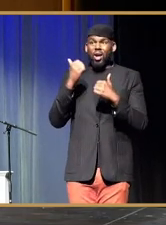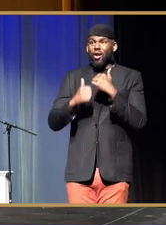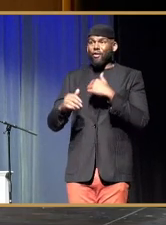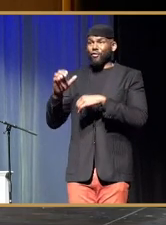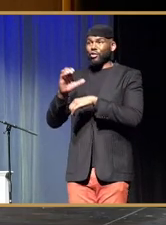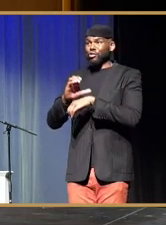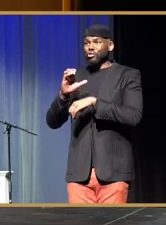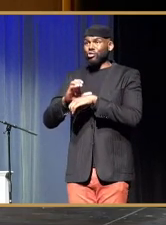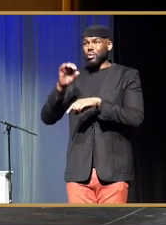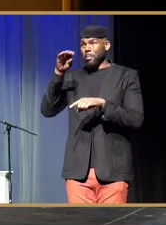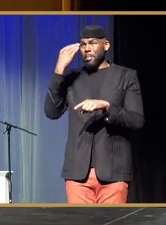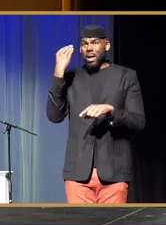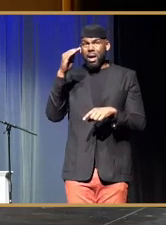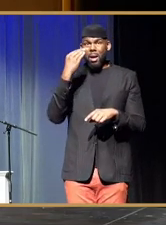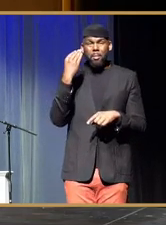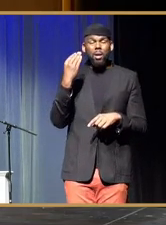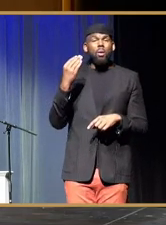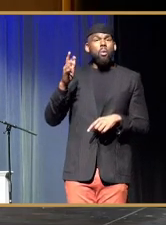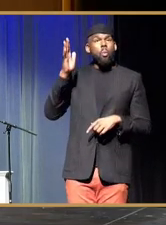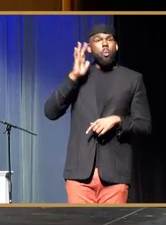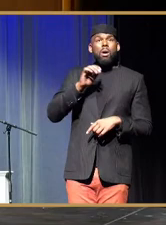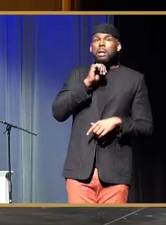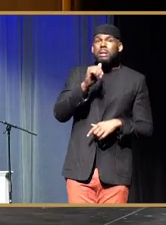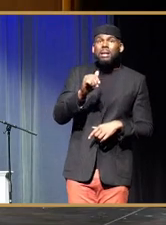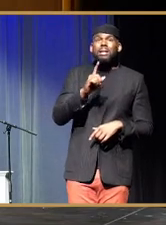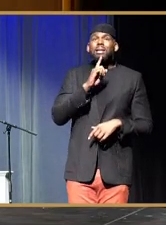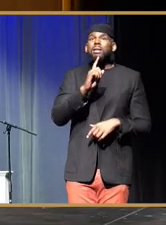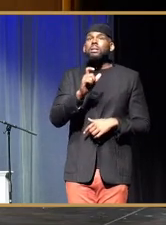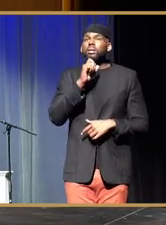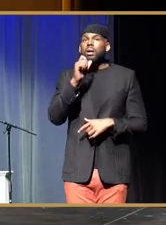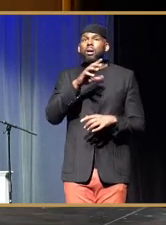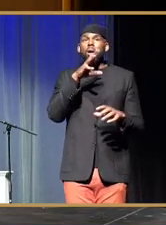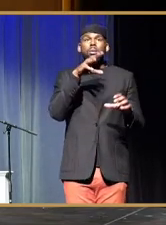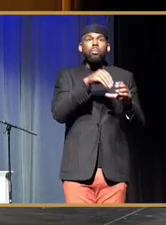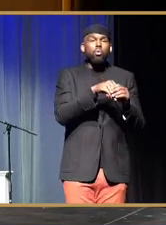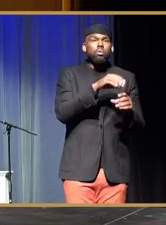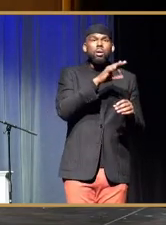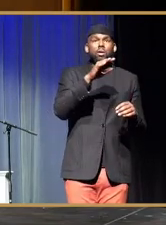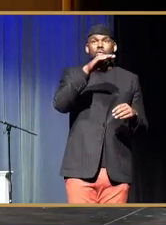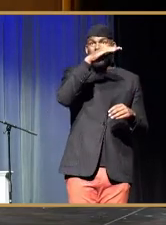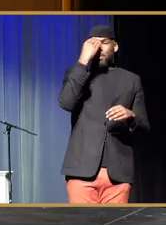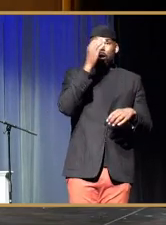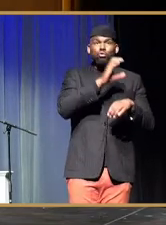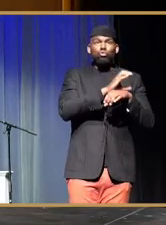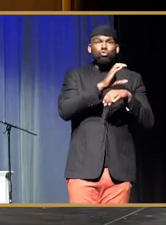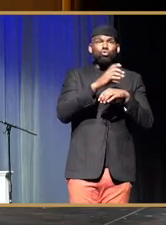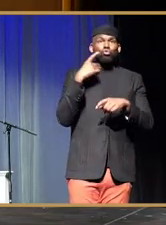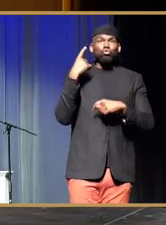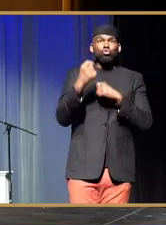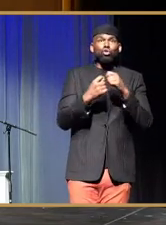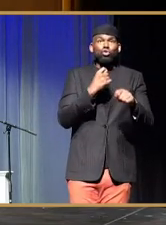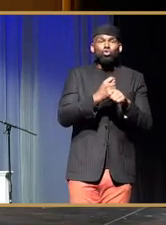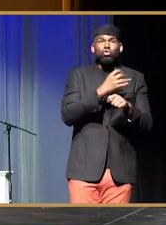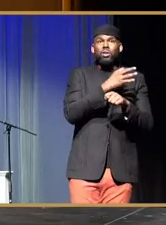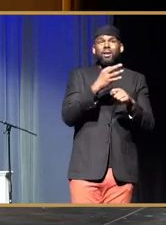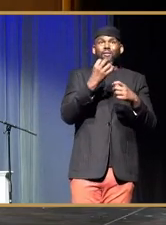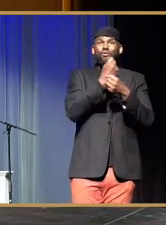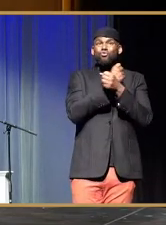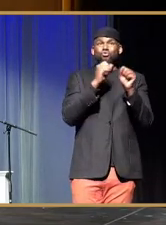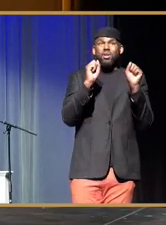of blacks was not and is not a part of the black church tradition of freedom